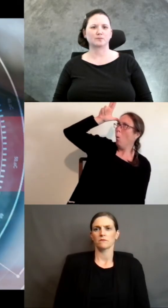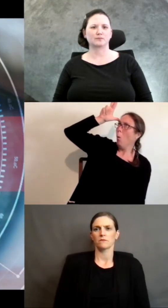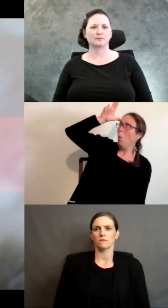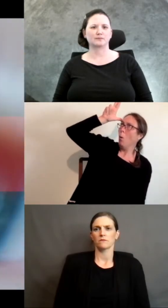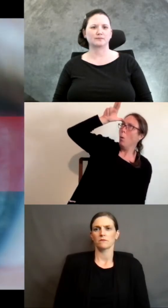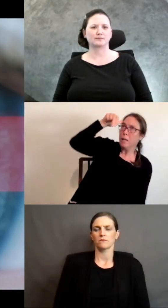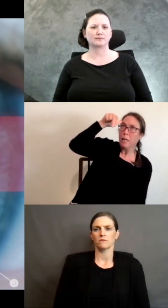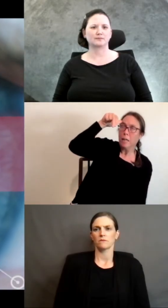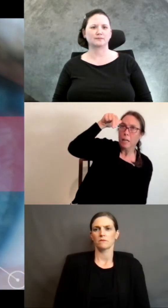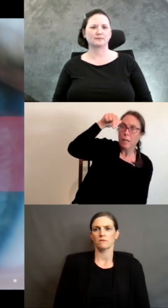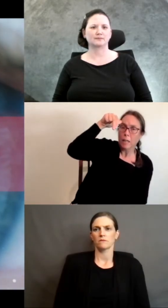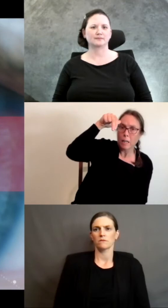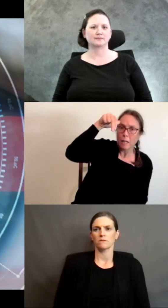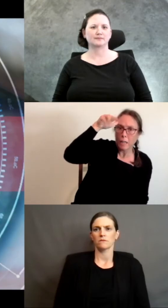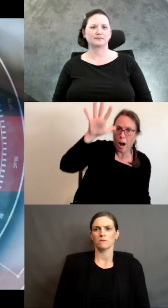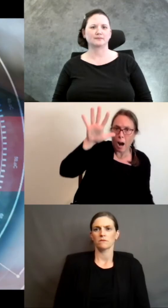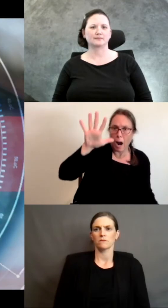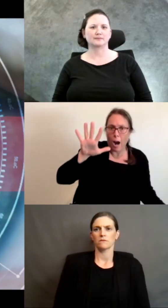pony.